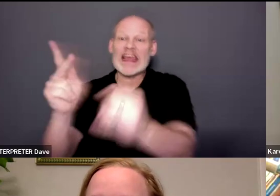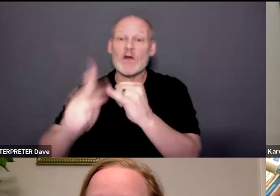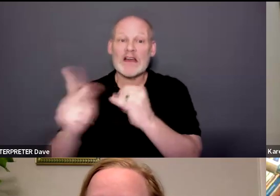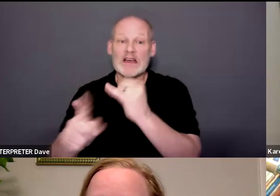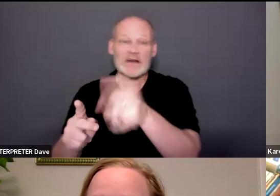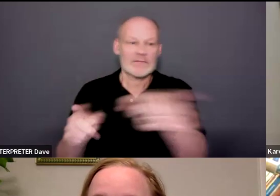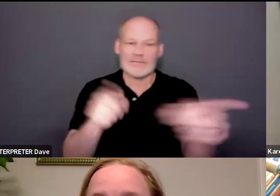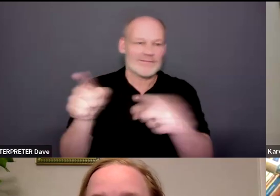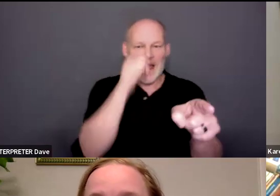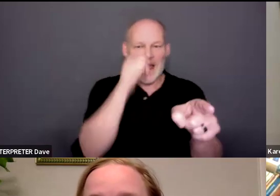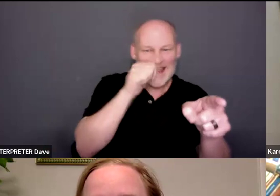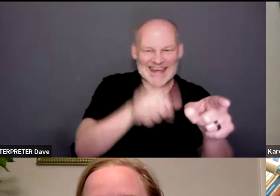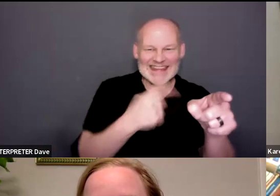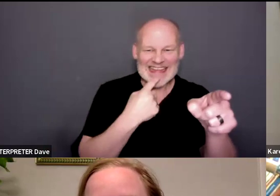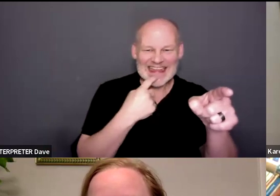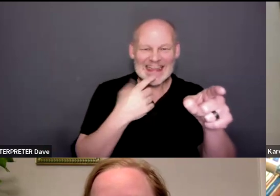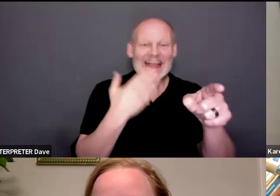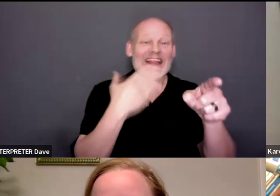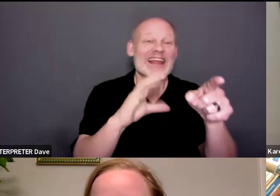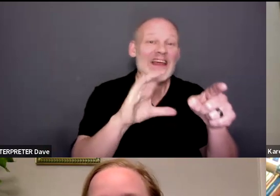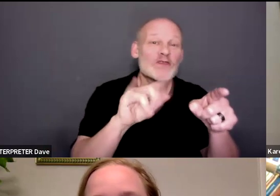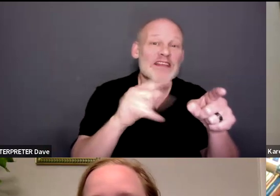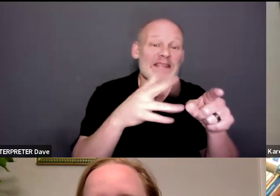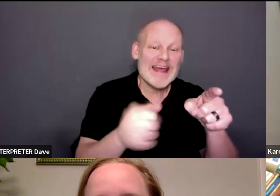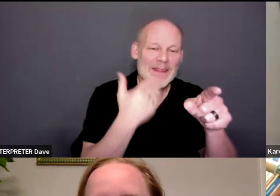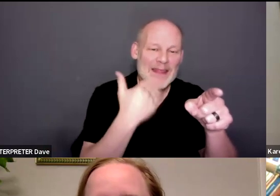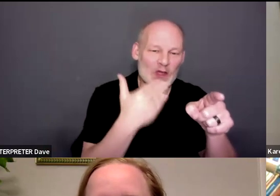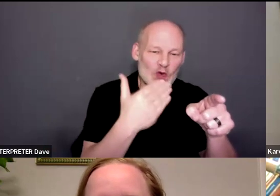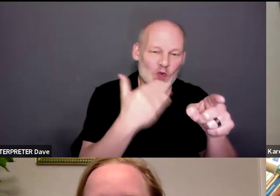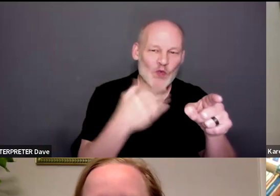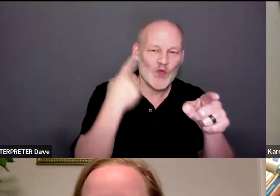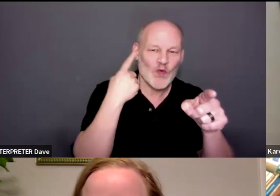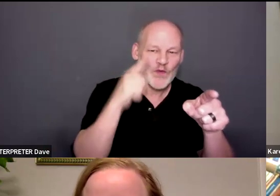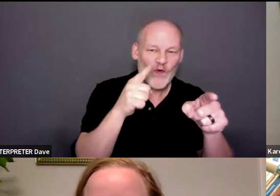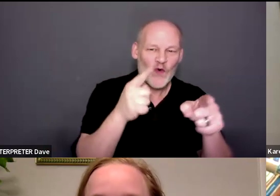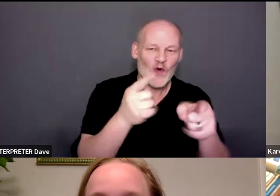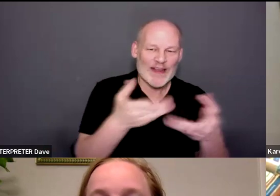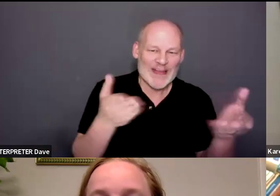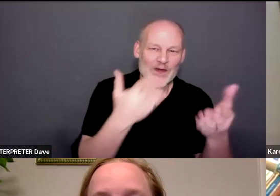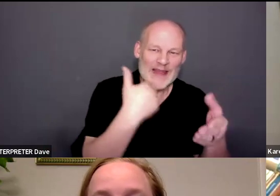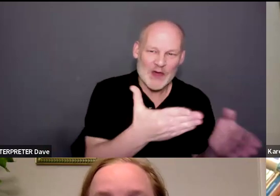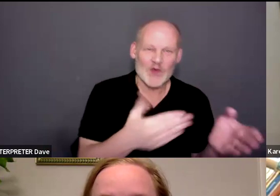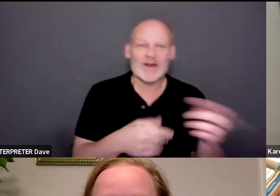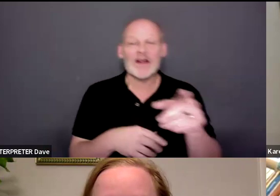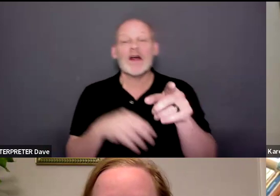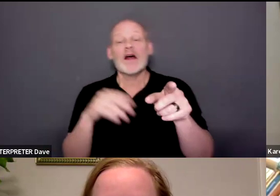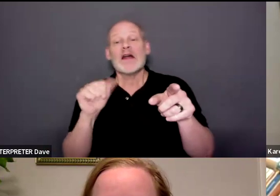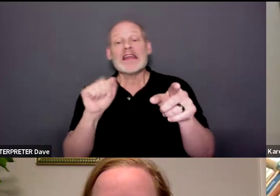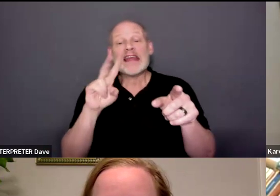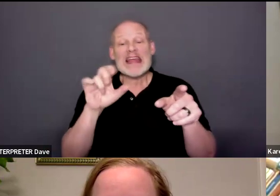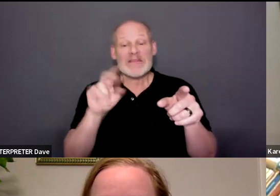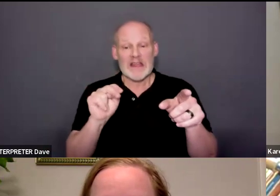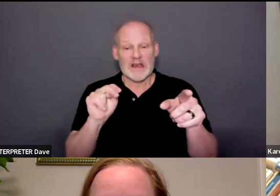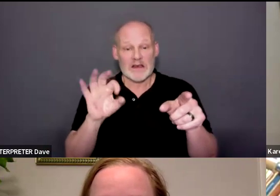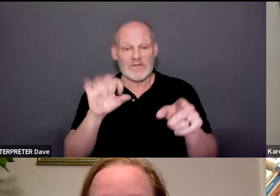Avian influenza has been, thank you so much, Cynthia, for closing, or for being here. But avian influenza was